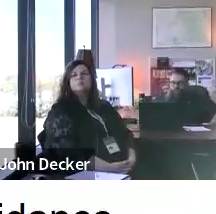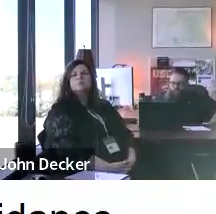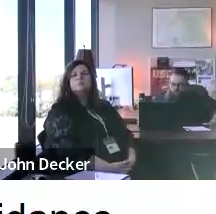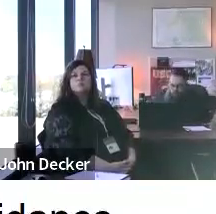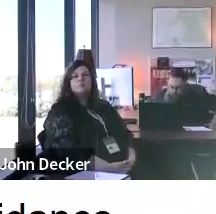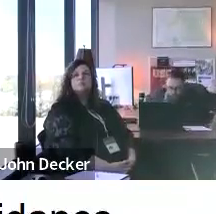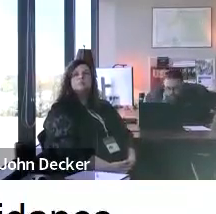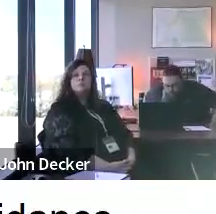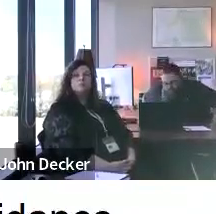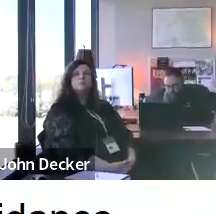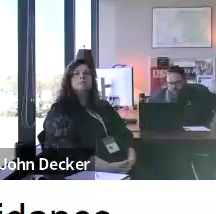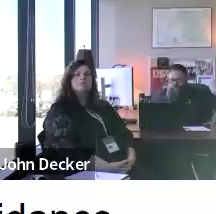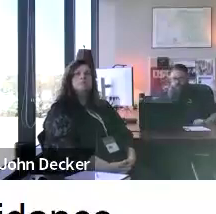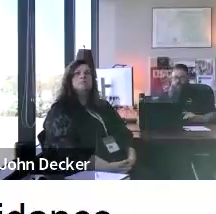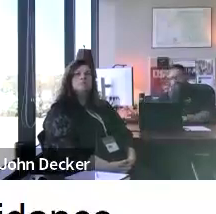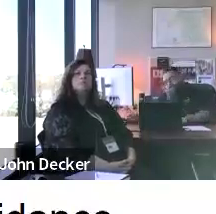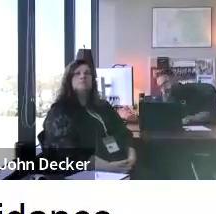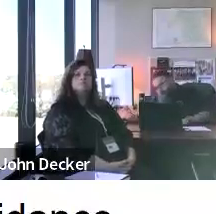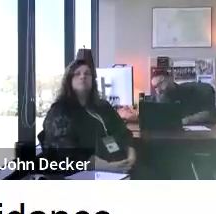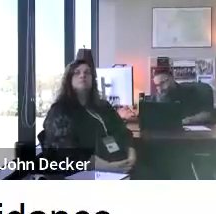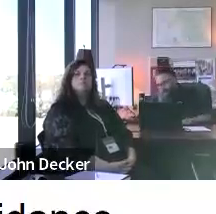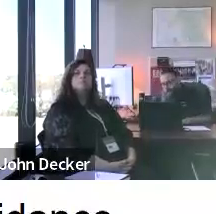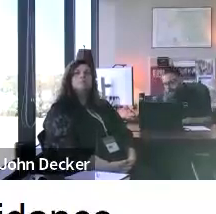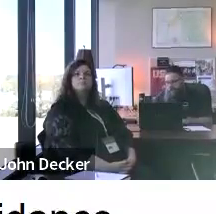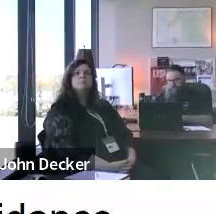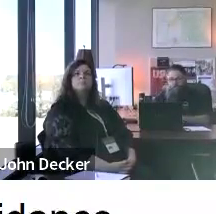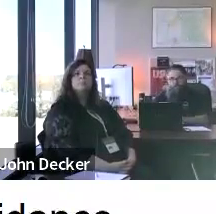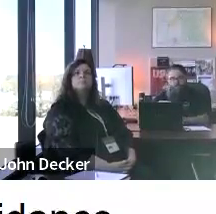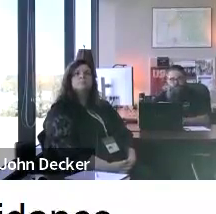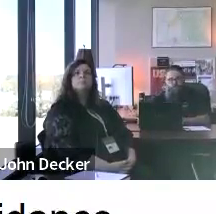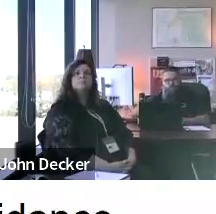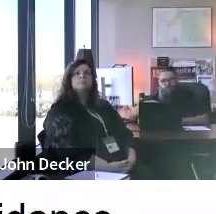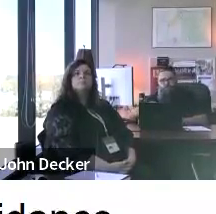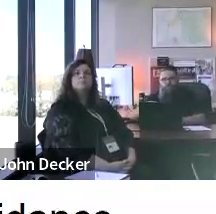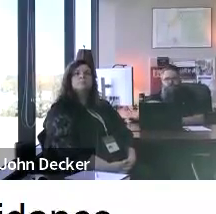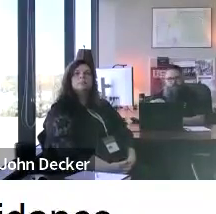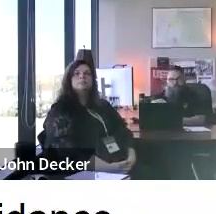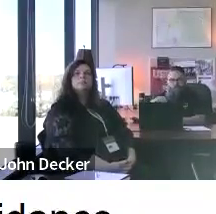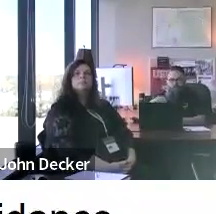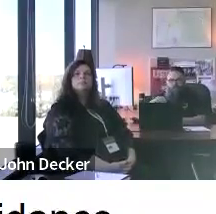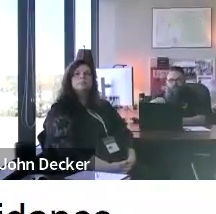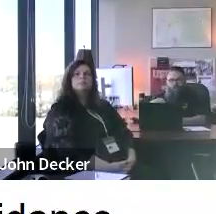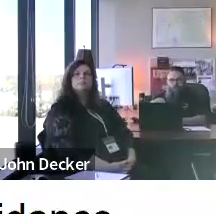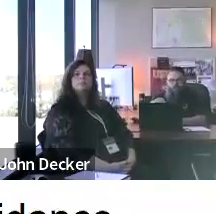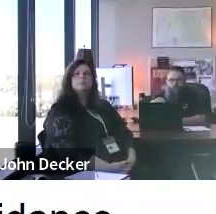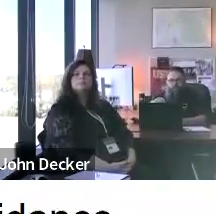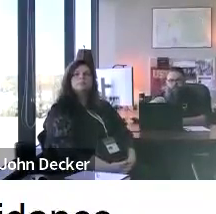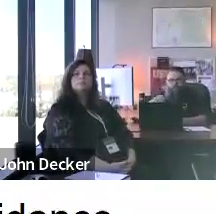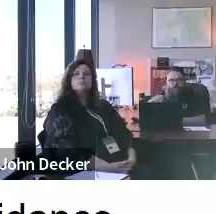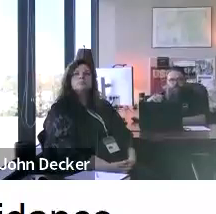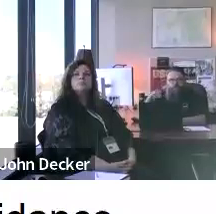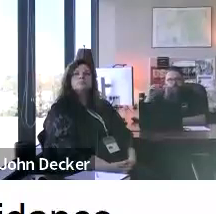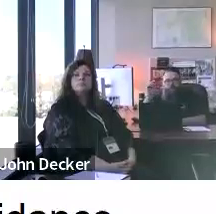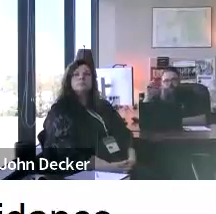change from the codes currently in use, while some services will change. An example is for transportation. I know Michelle Duchesne and I have been looking